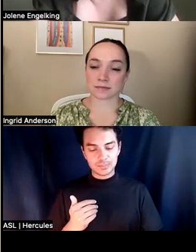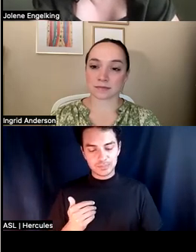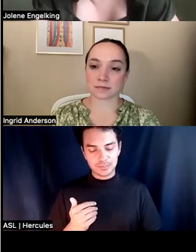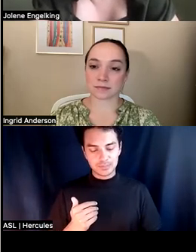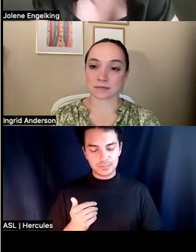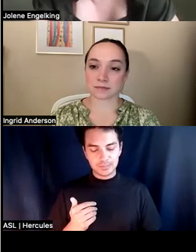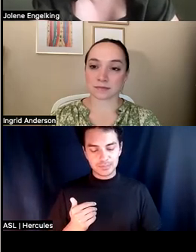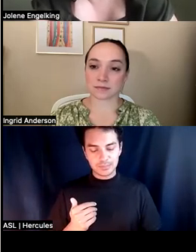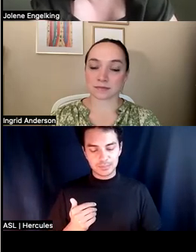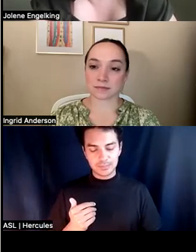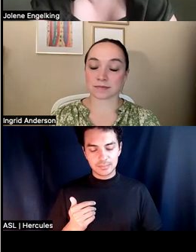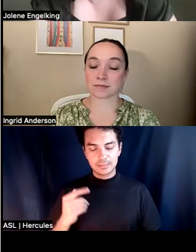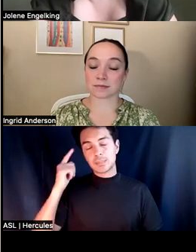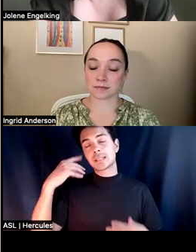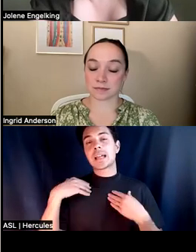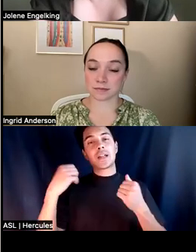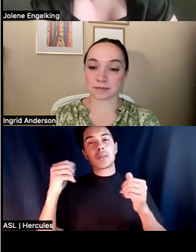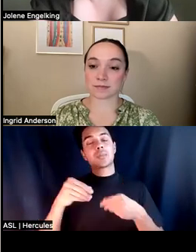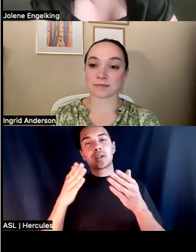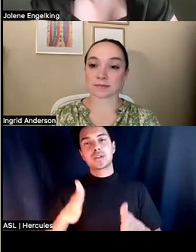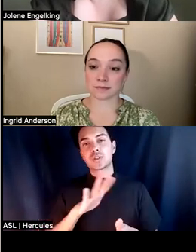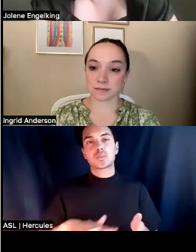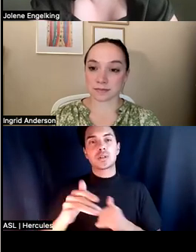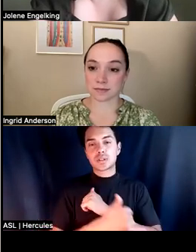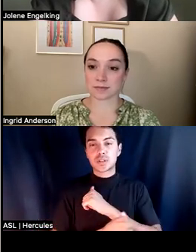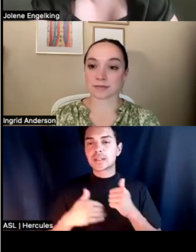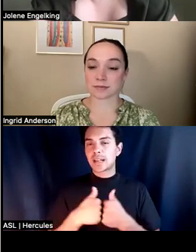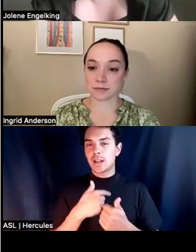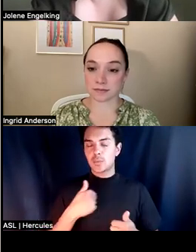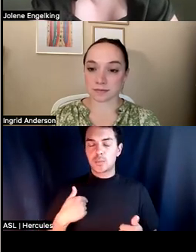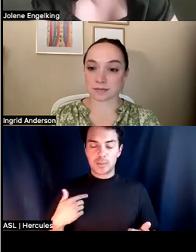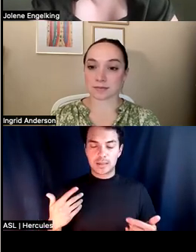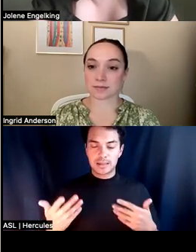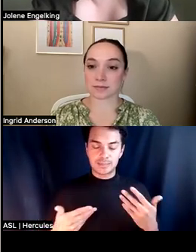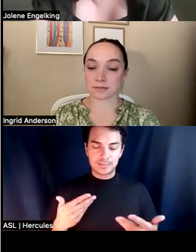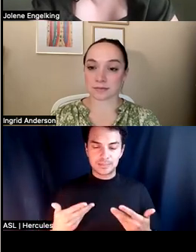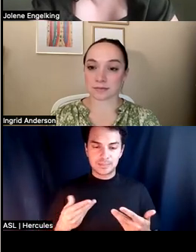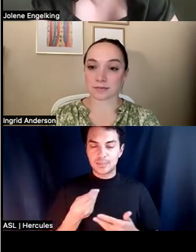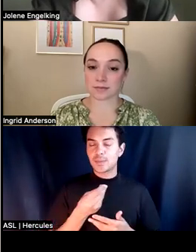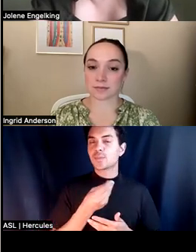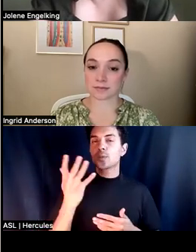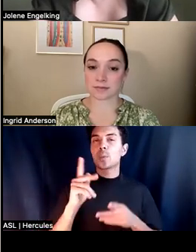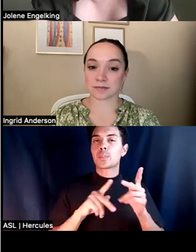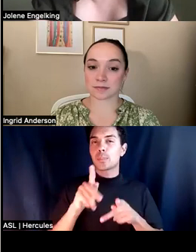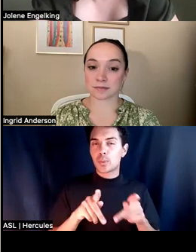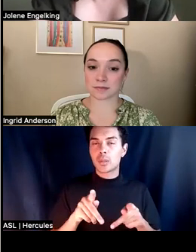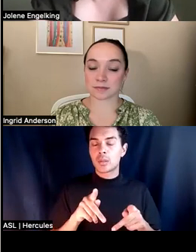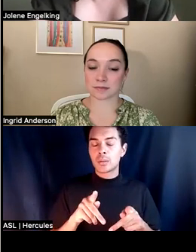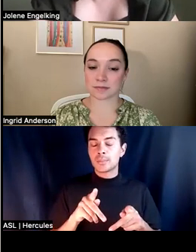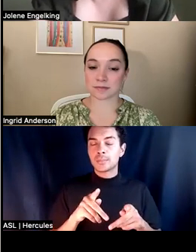Indigenous mental health providers across our country, and how few folks go